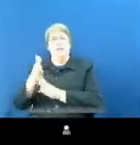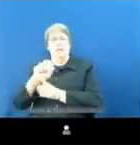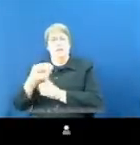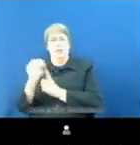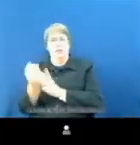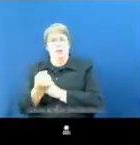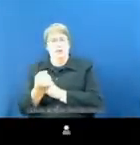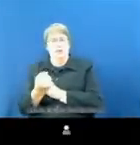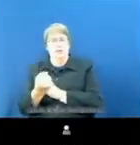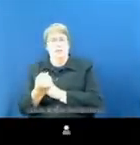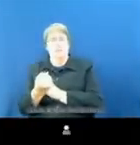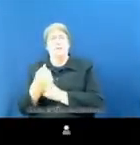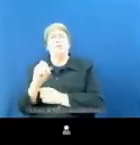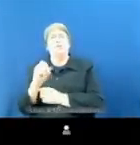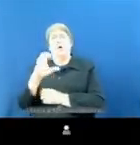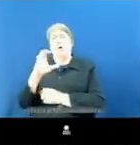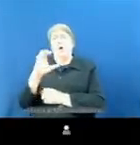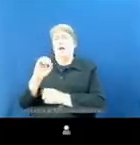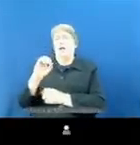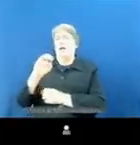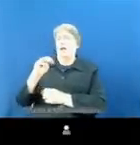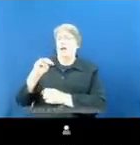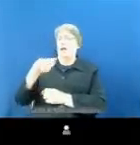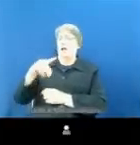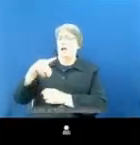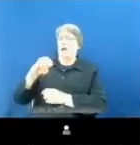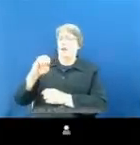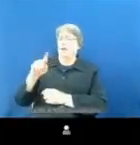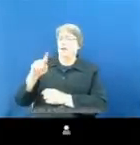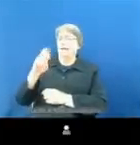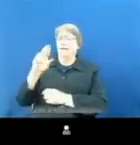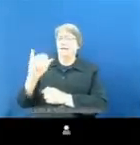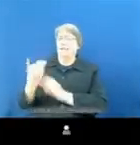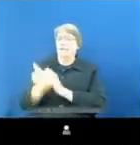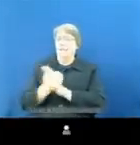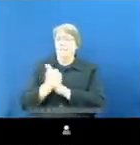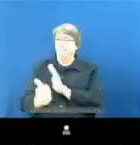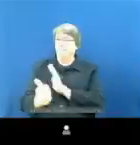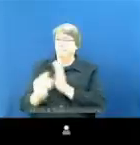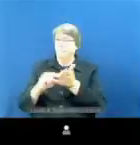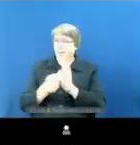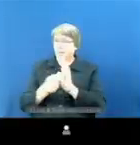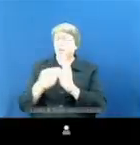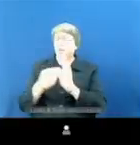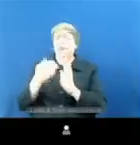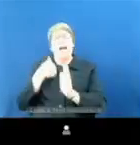So a competency means having the requisite foundation in interpreting competence